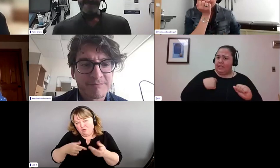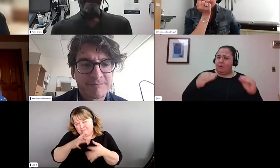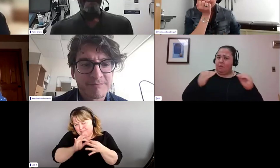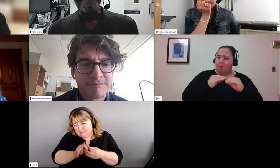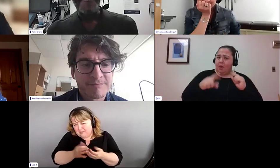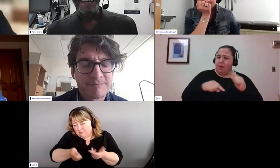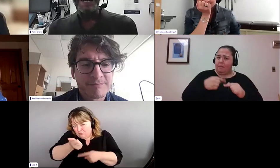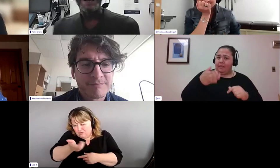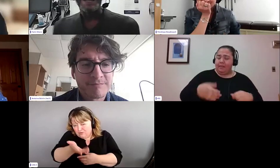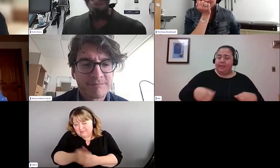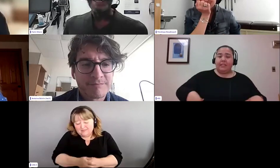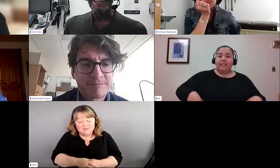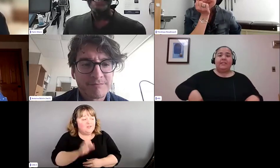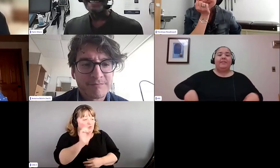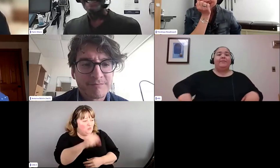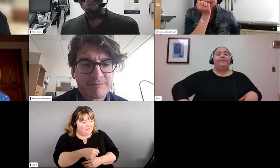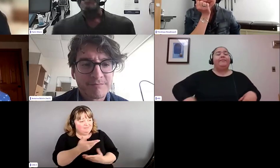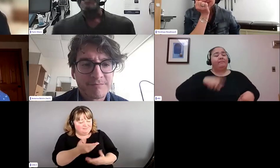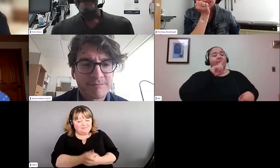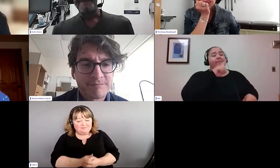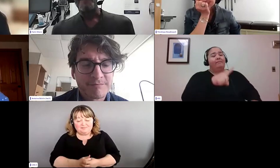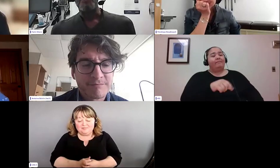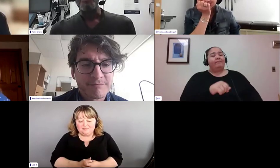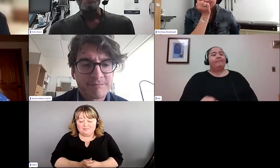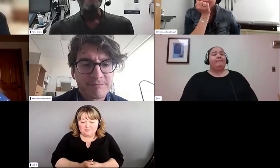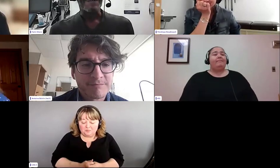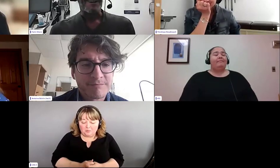this? Yes.